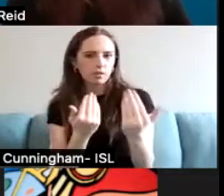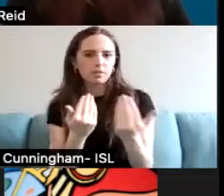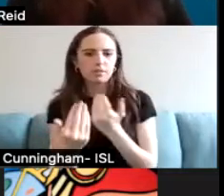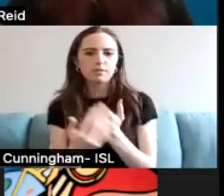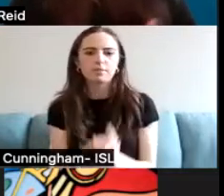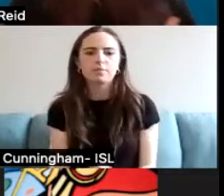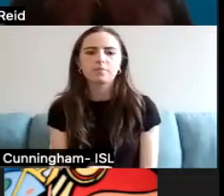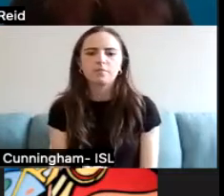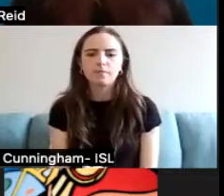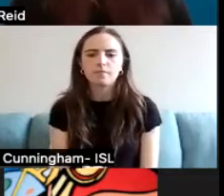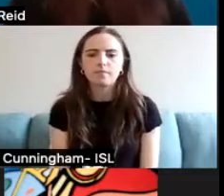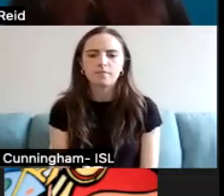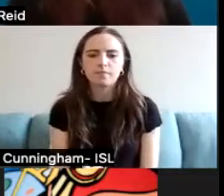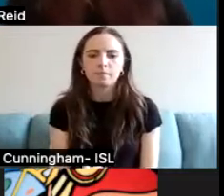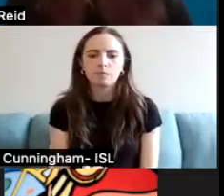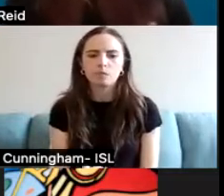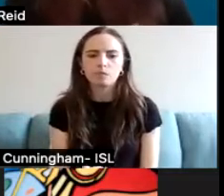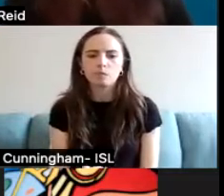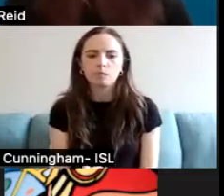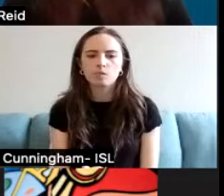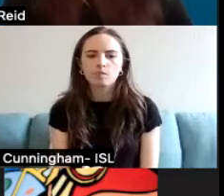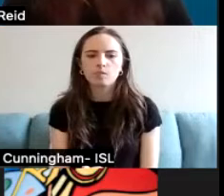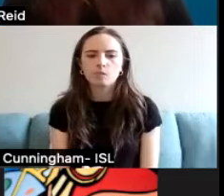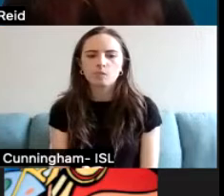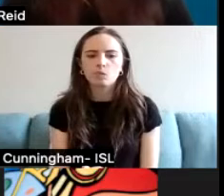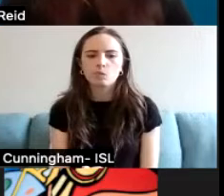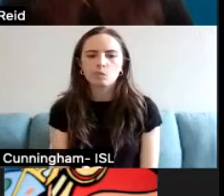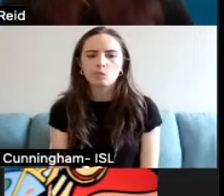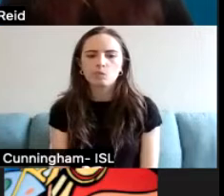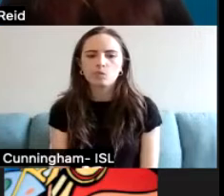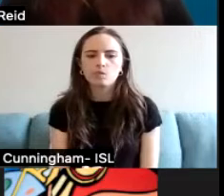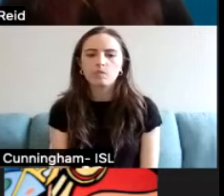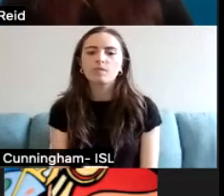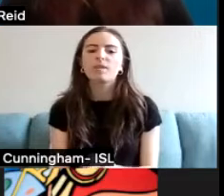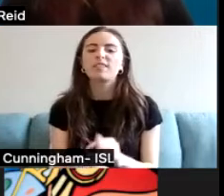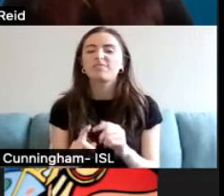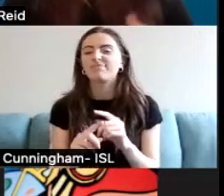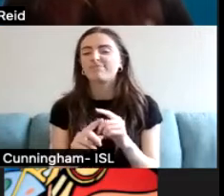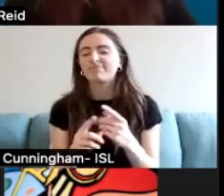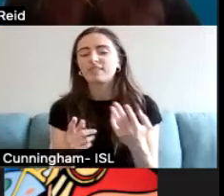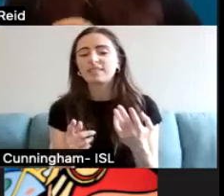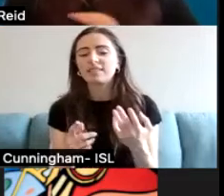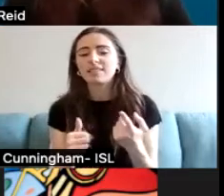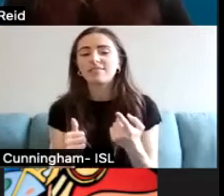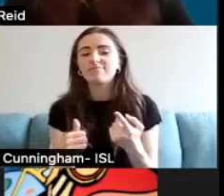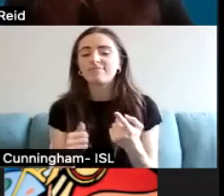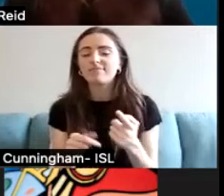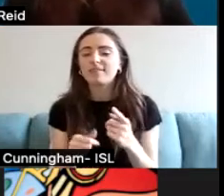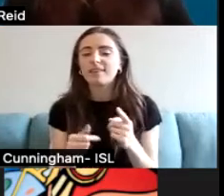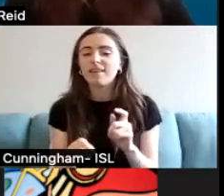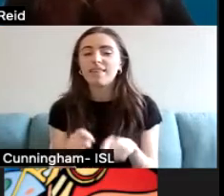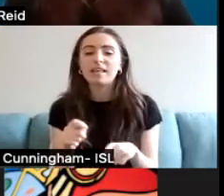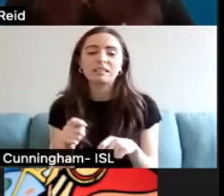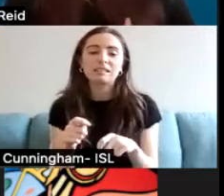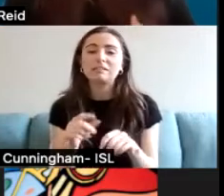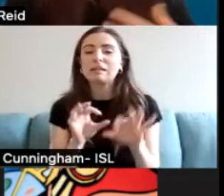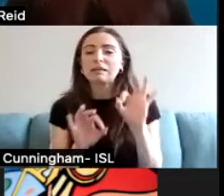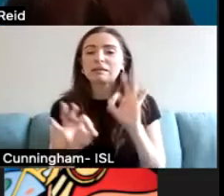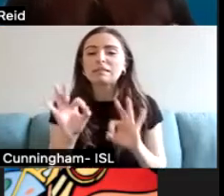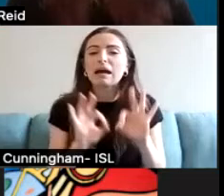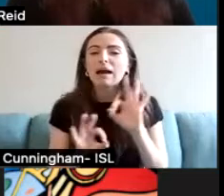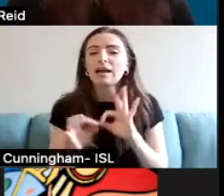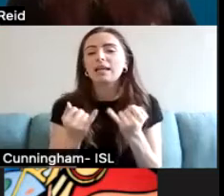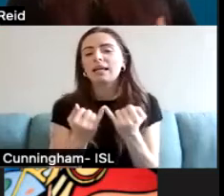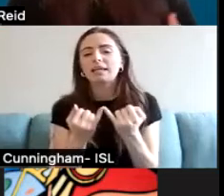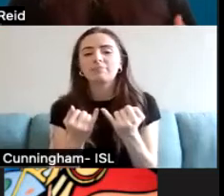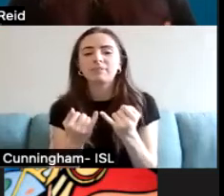like italics and all caps and underline, those again aren't designated by a screen reader. So while